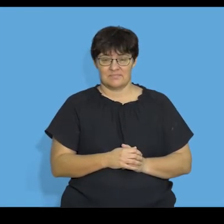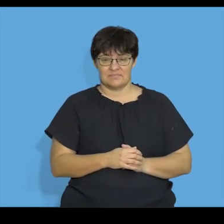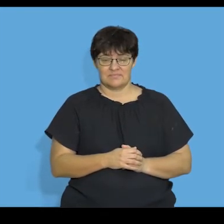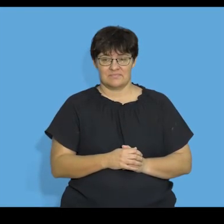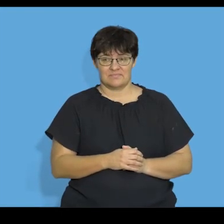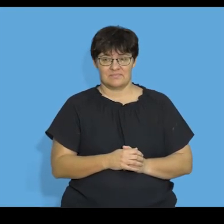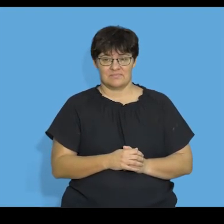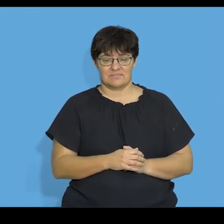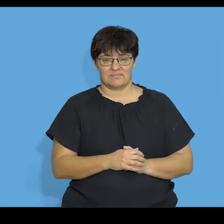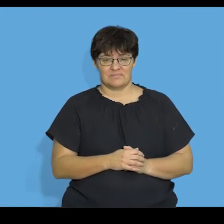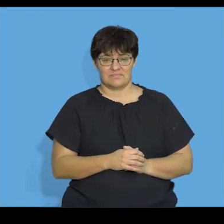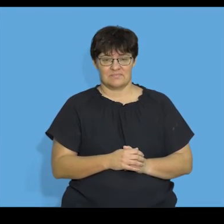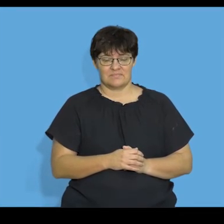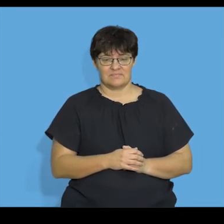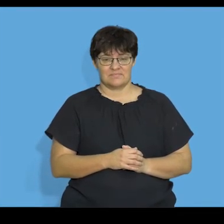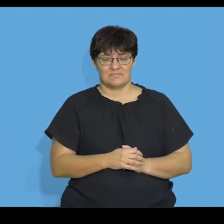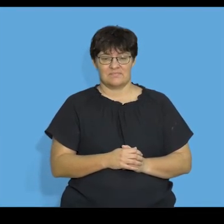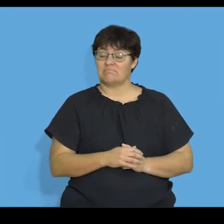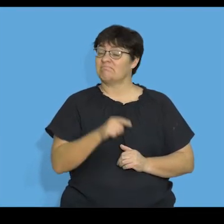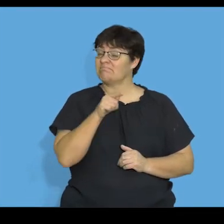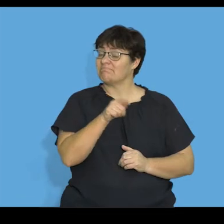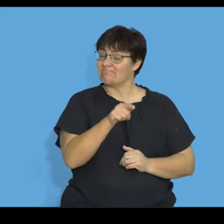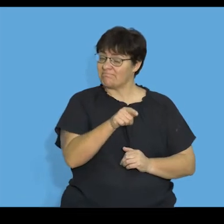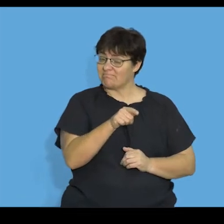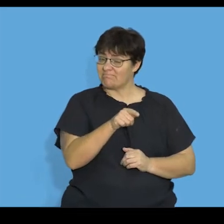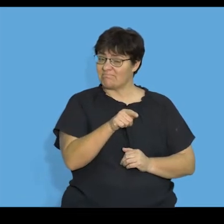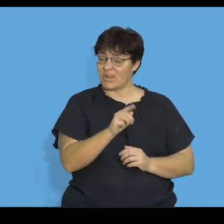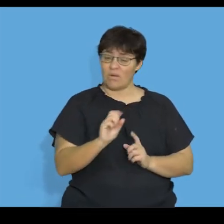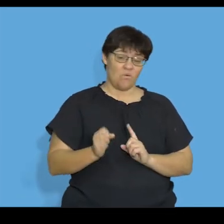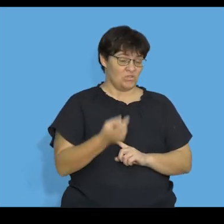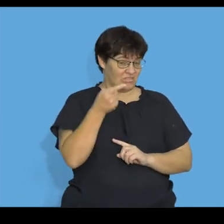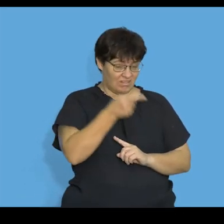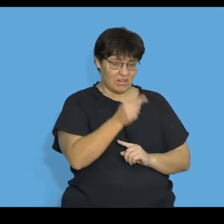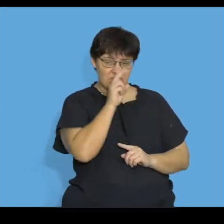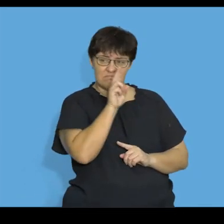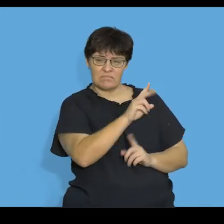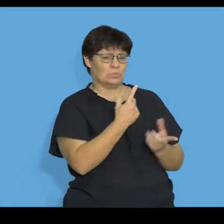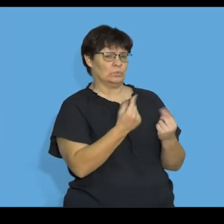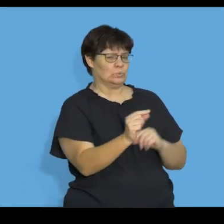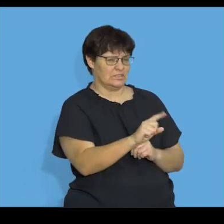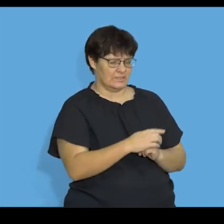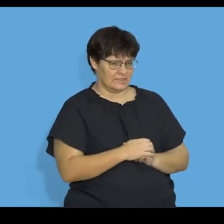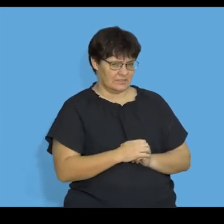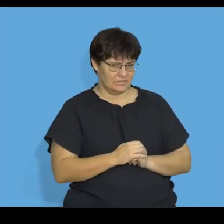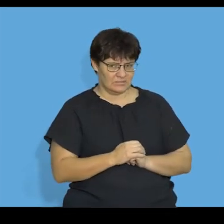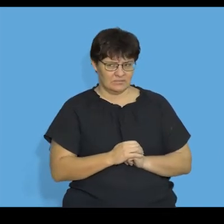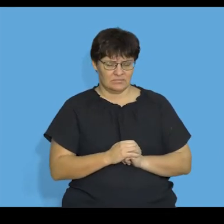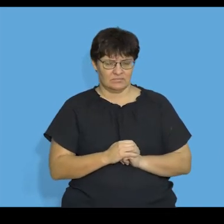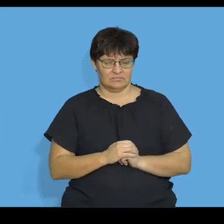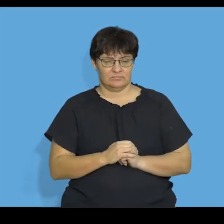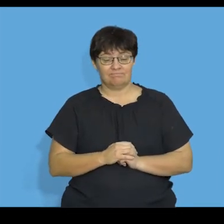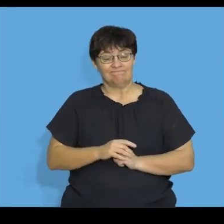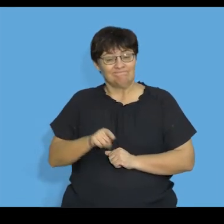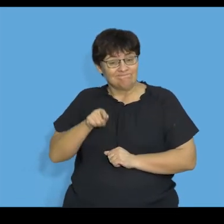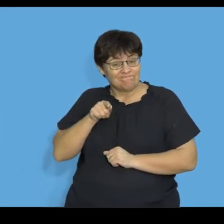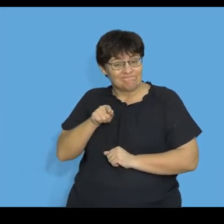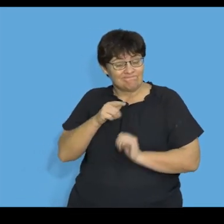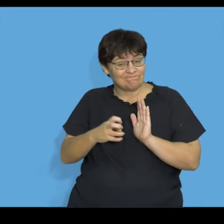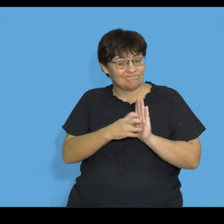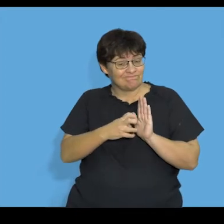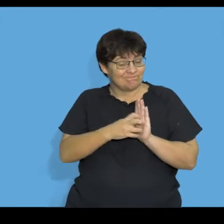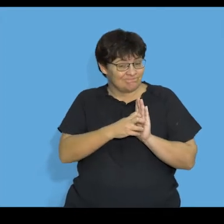Let's go back to our original diagram, and let's have a look at what we're going to do here. So in this scenario,